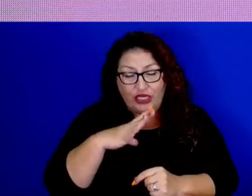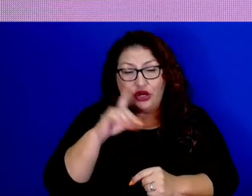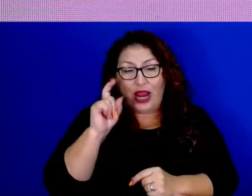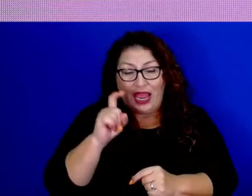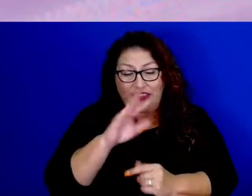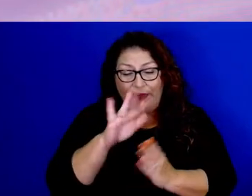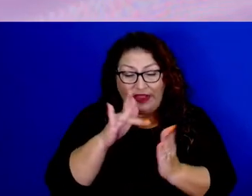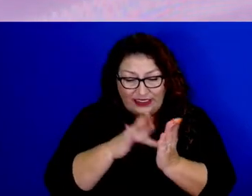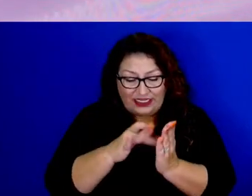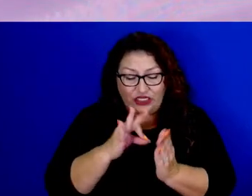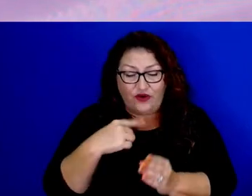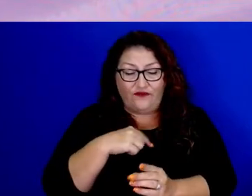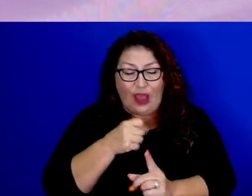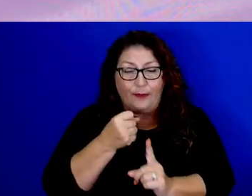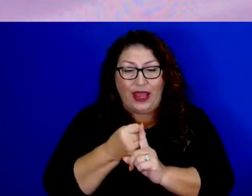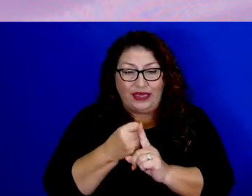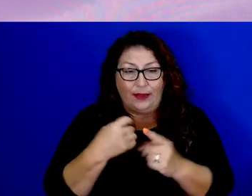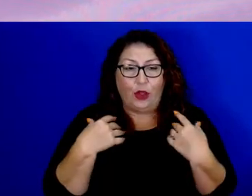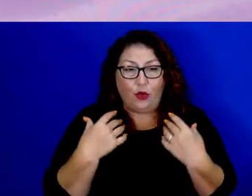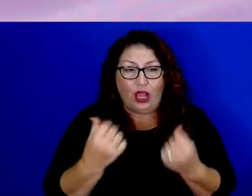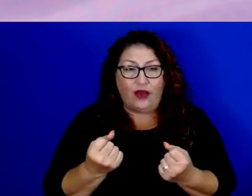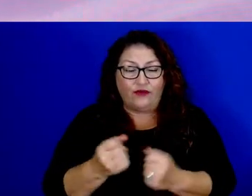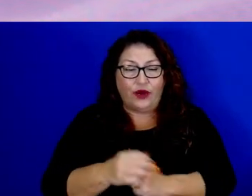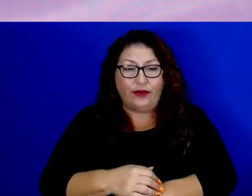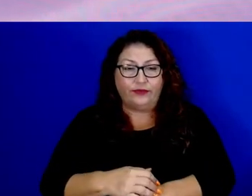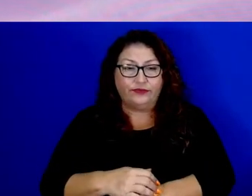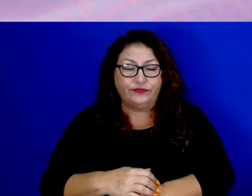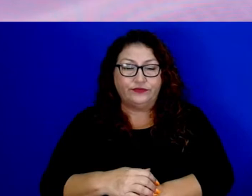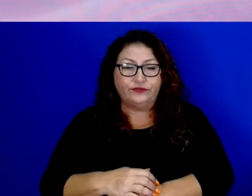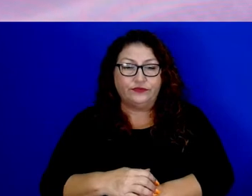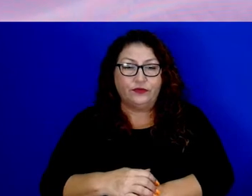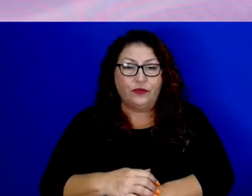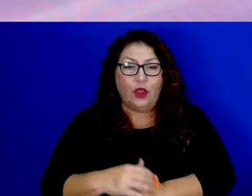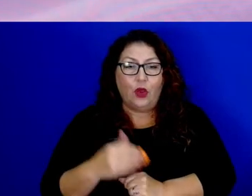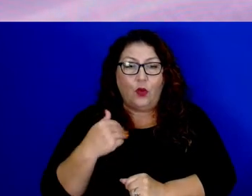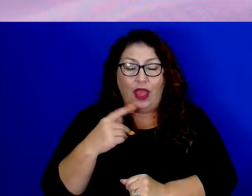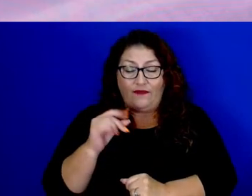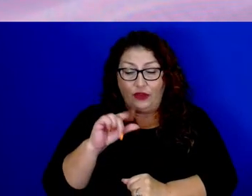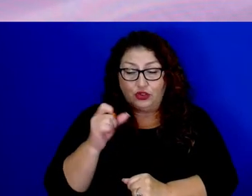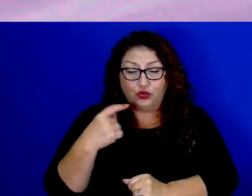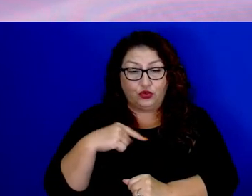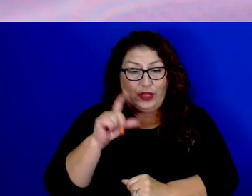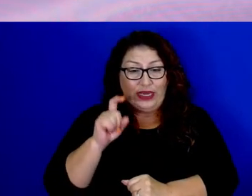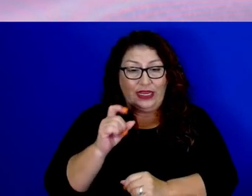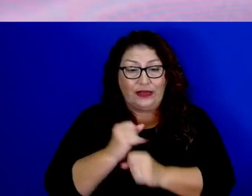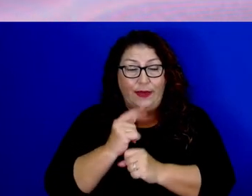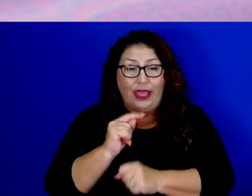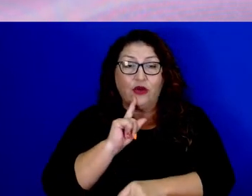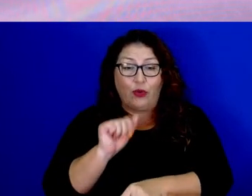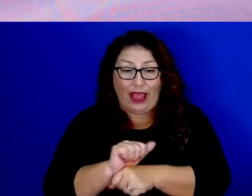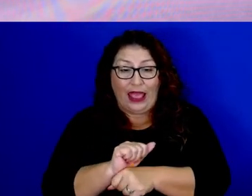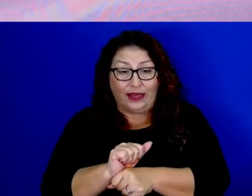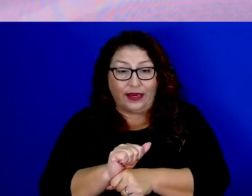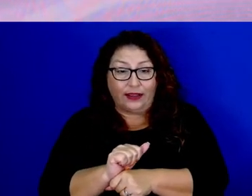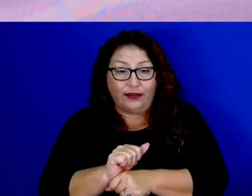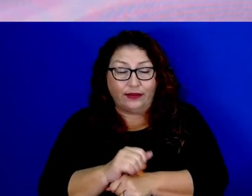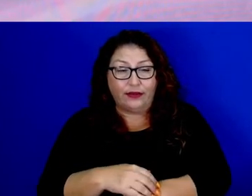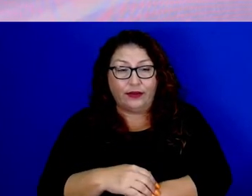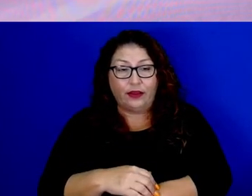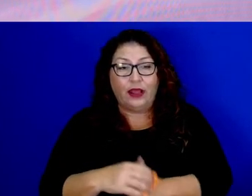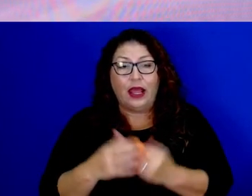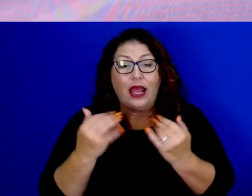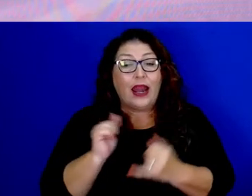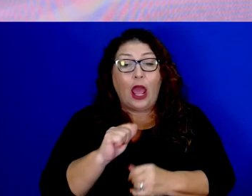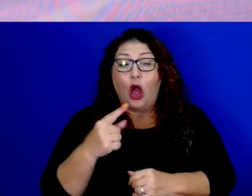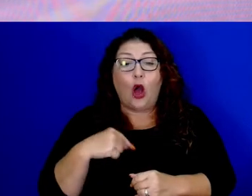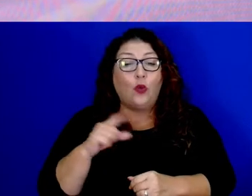recovery. We have the tools we need to make it a reality. Now, all we need is